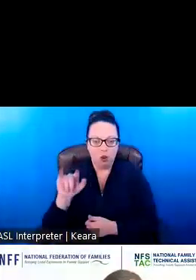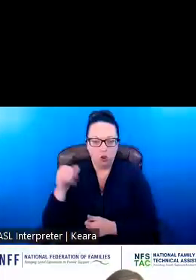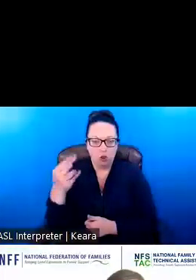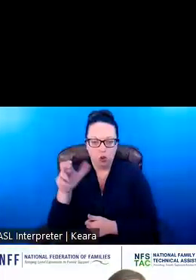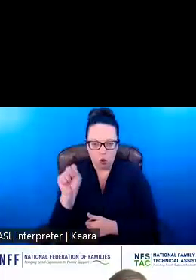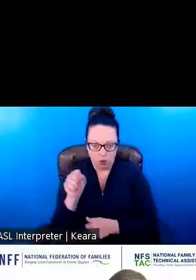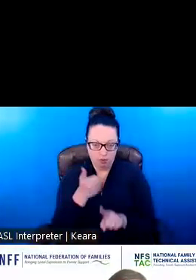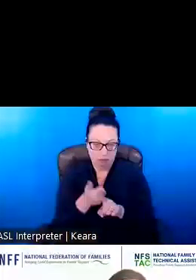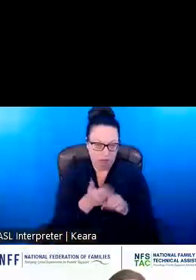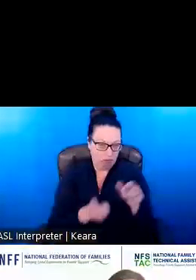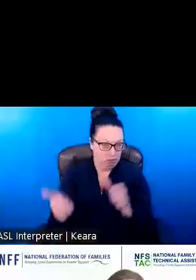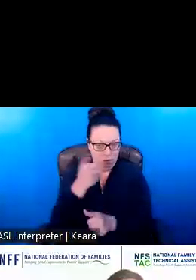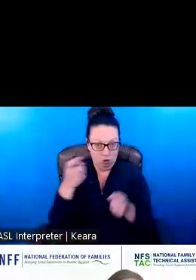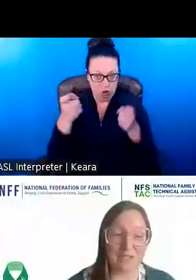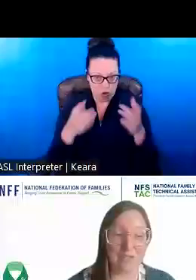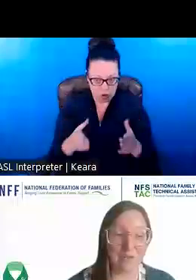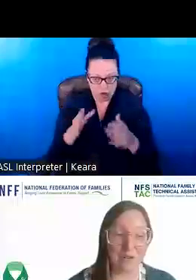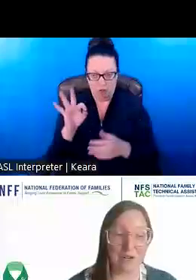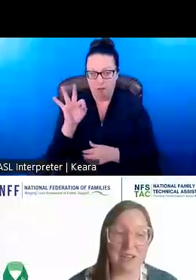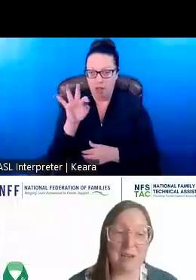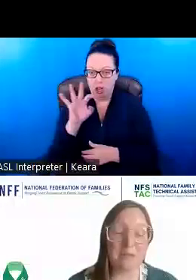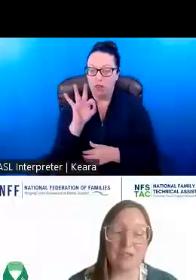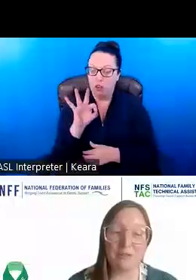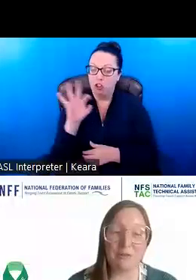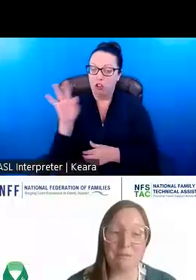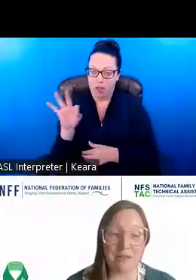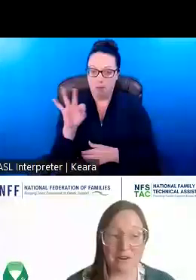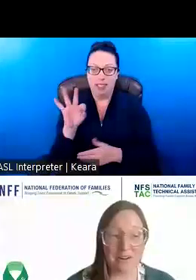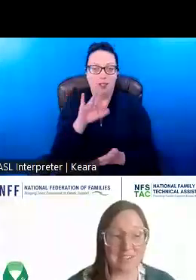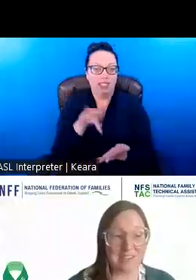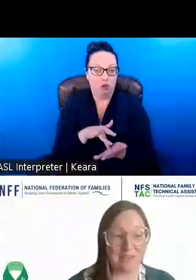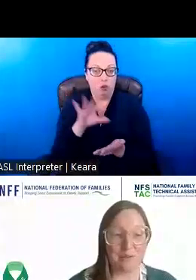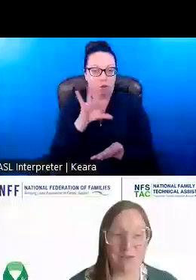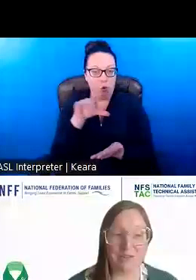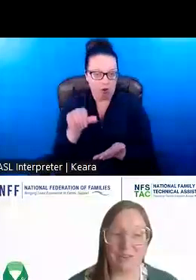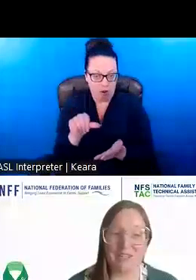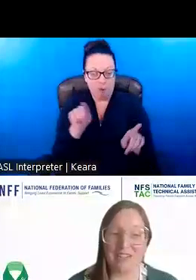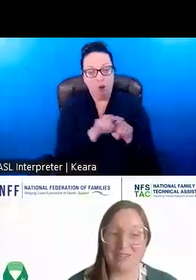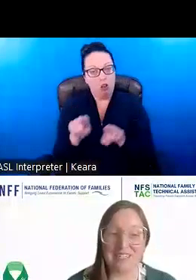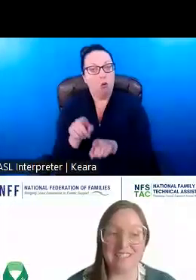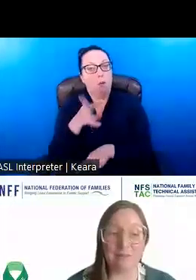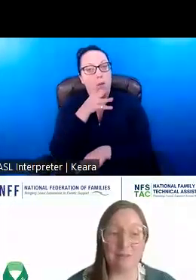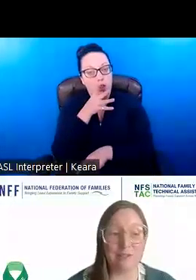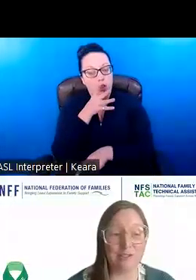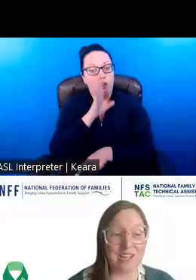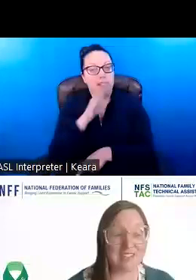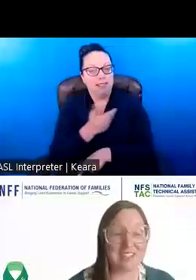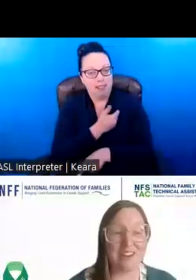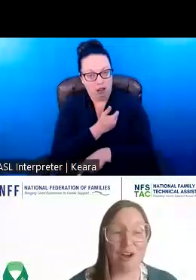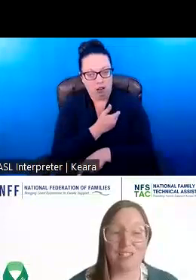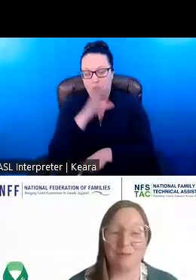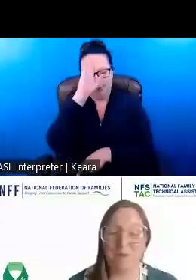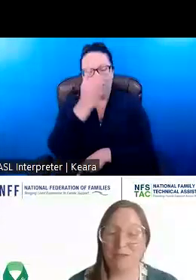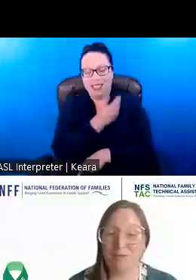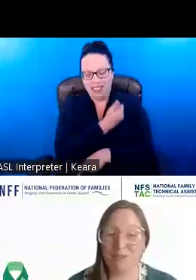only the executive director of the Federation of Families of Central Florida, but she's also a mother of a son with mental health diagnoses, substance use challenges,